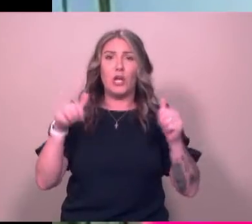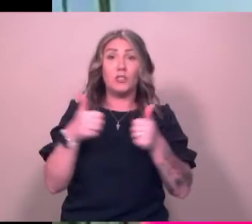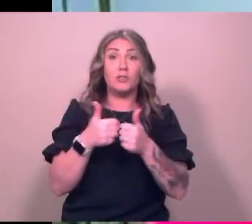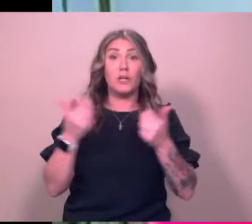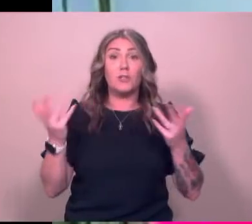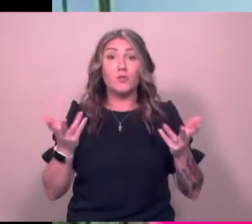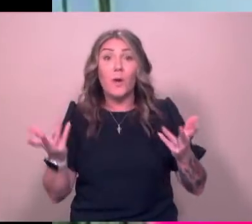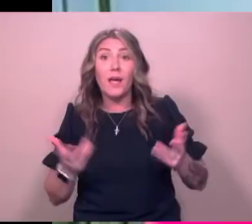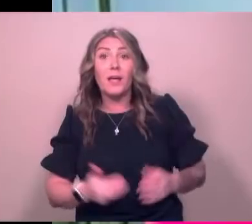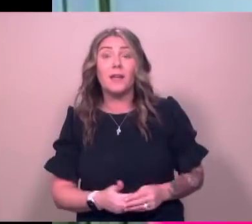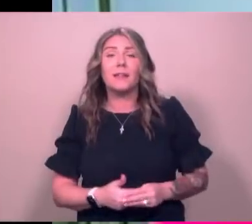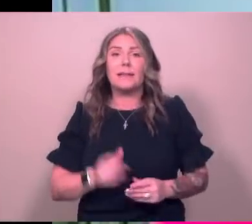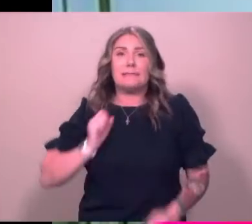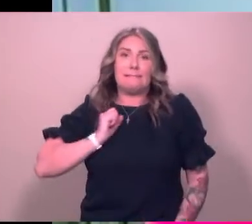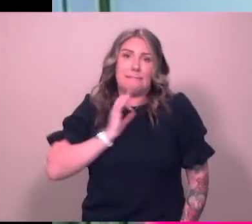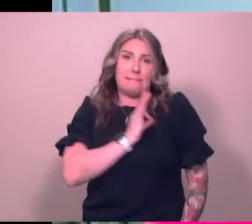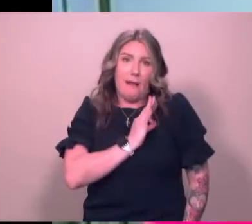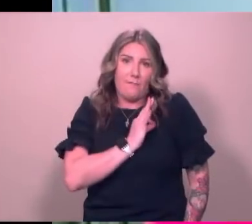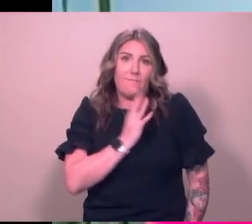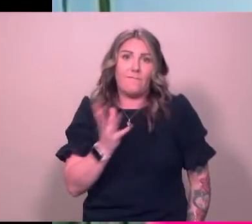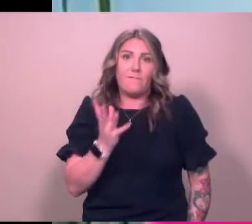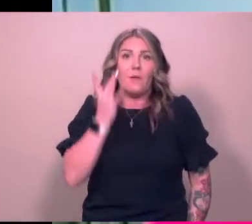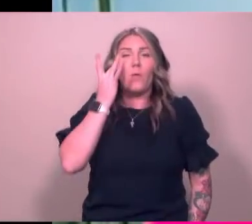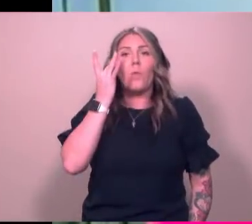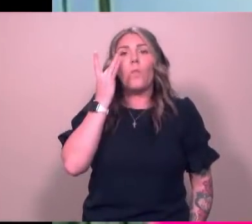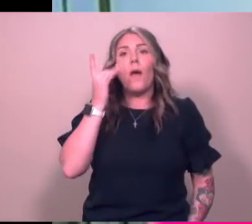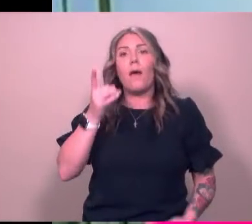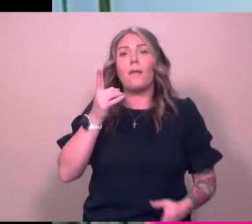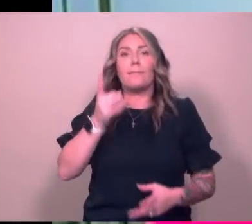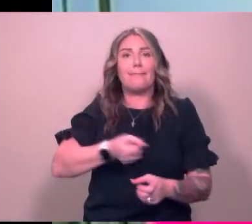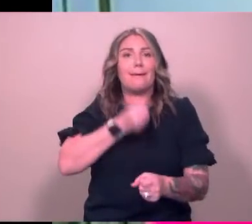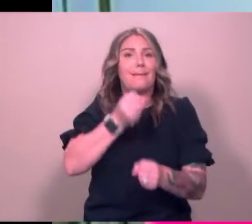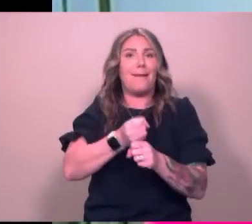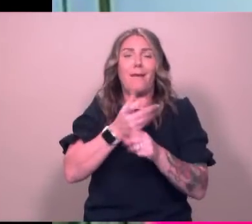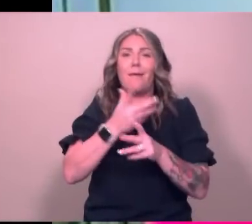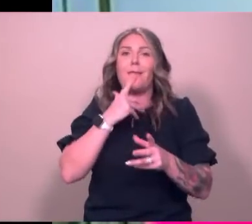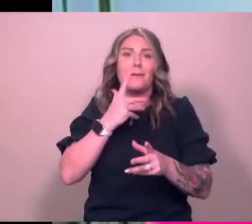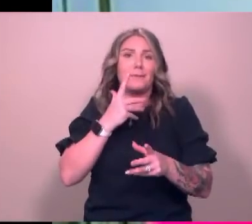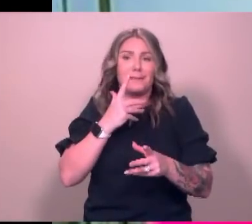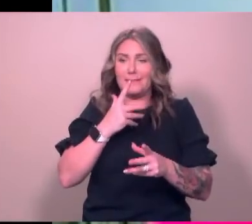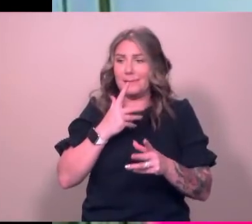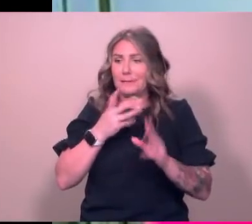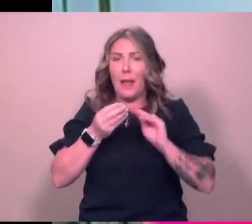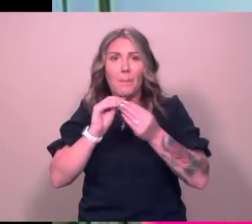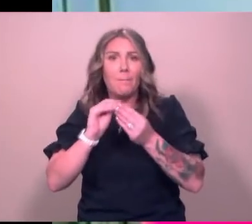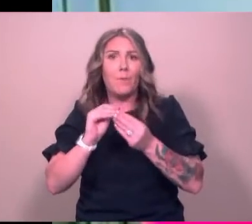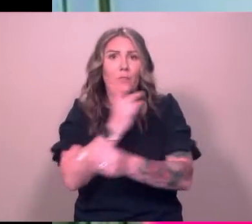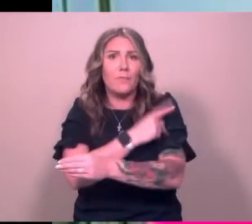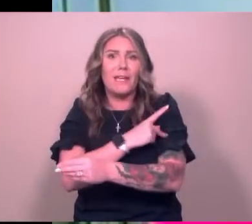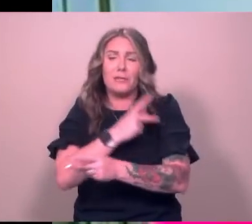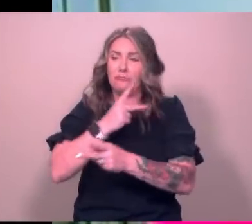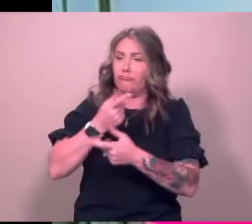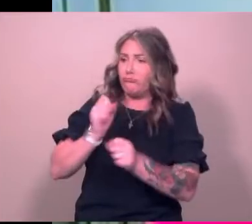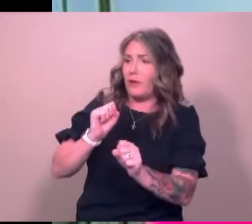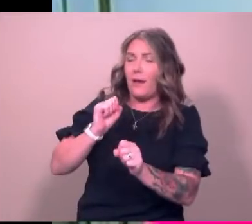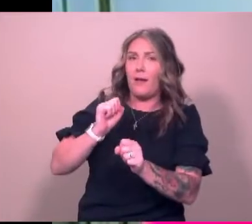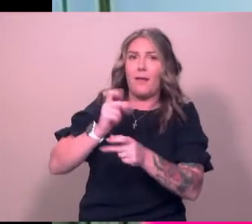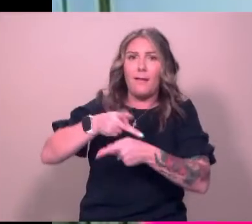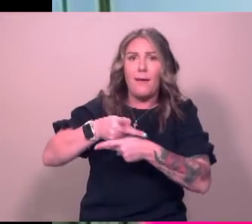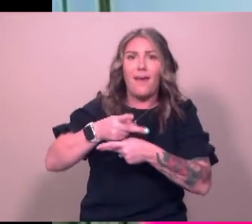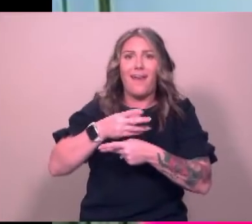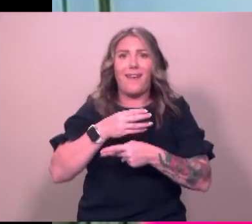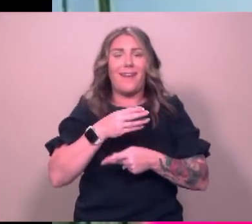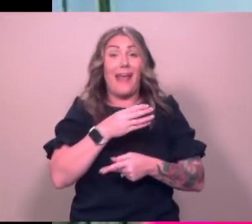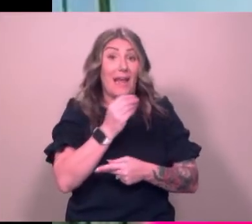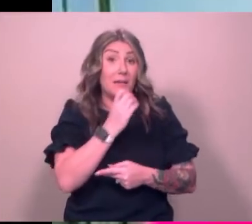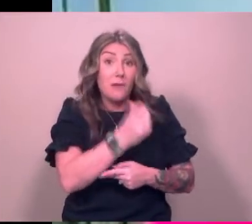by far is staffing because of the sheer numbers of patients we're trying to care for, both COVID and non-COVID.